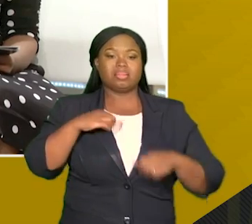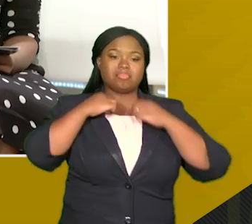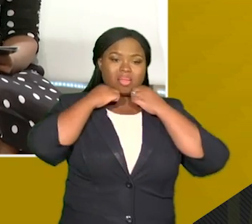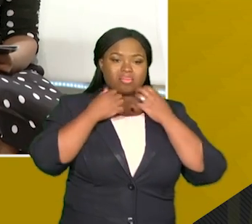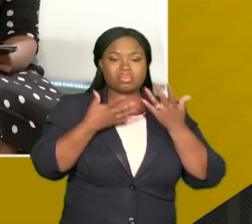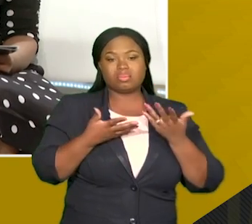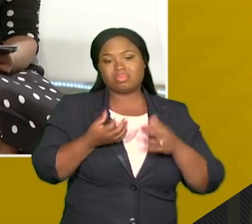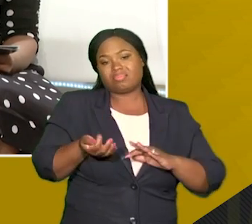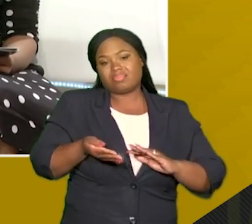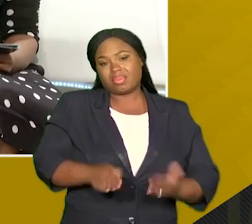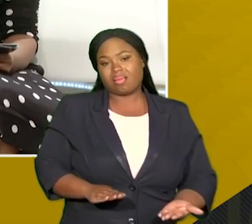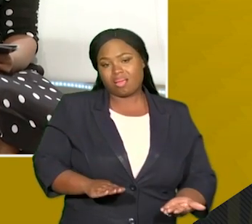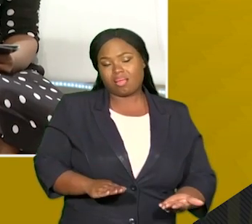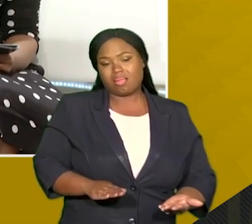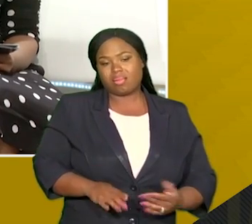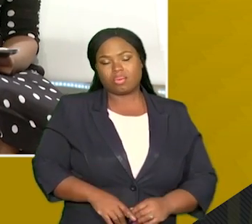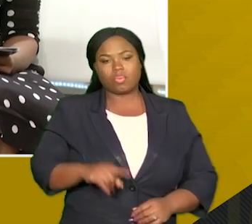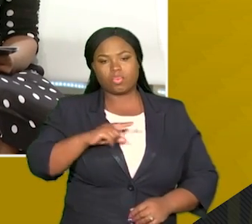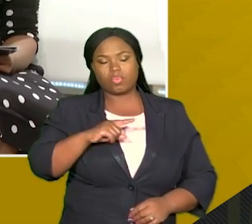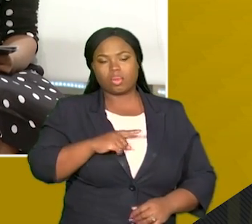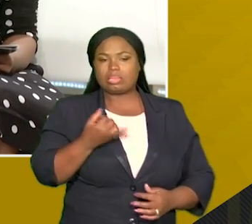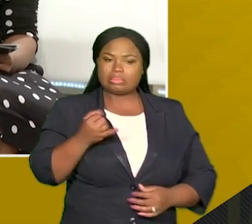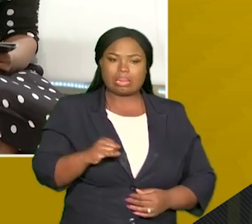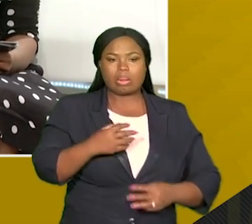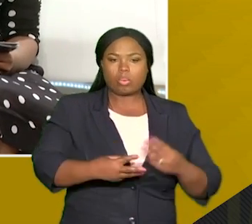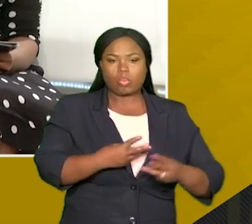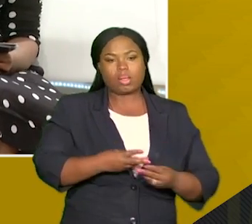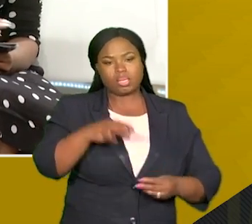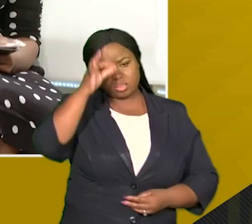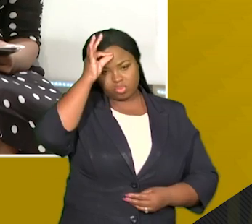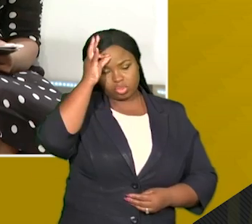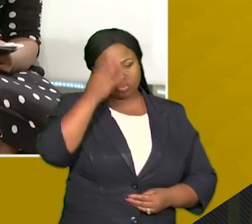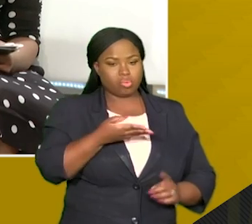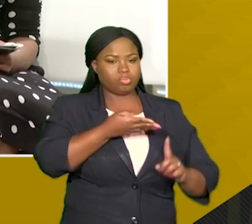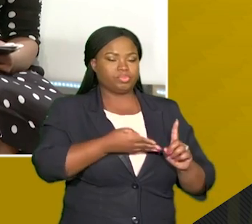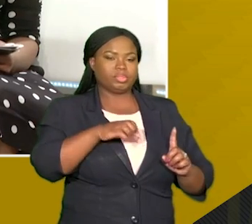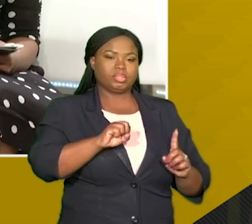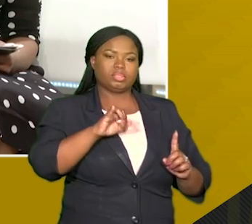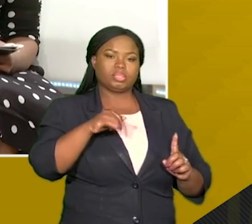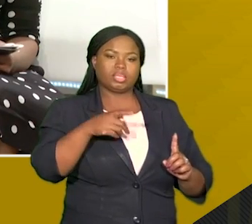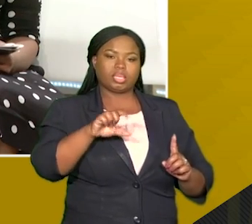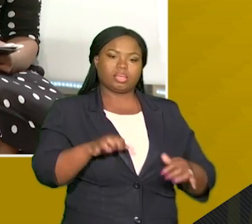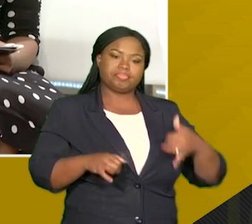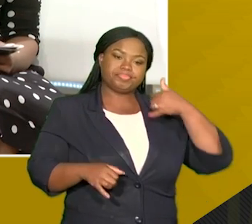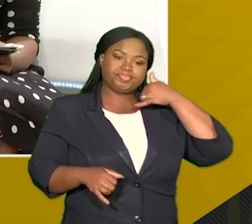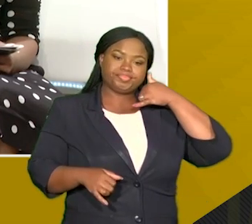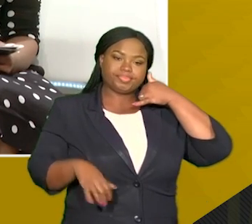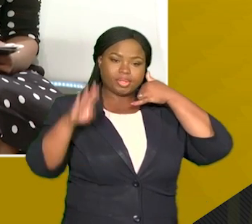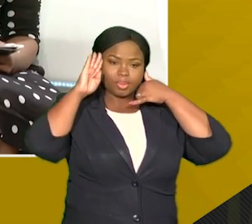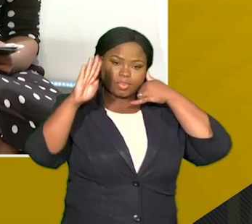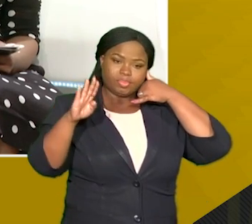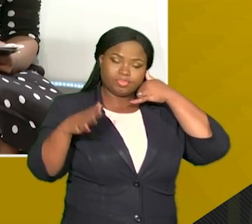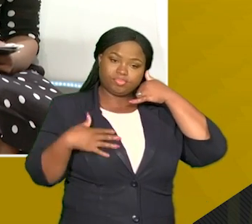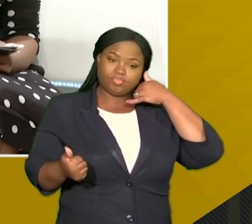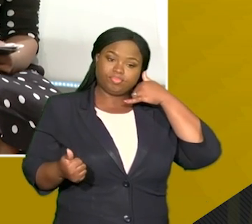mama how, papa how, what talk of fella because they were in the line of duty. You know, we've got Sihle on the line. Sihle, hello. Hi, how